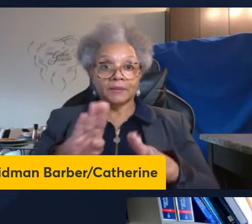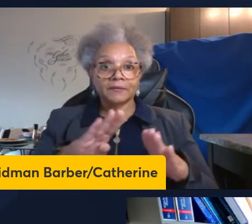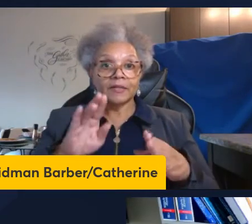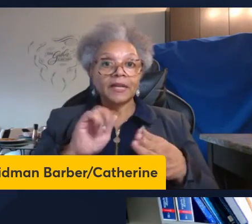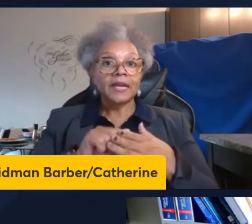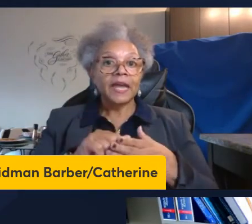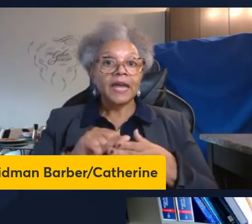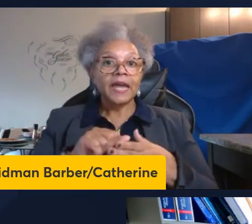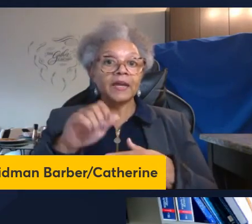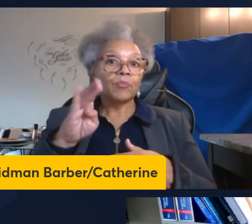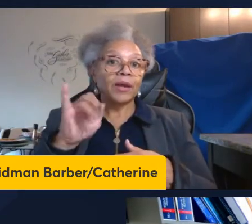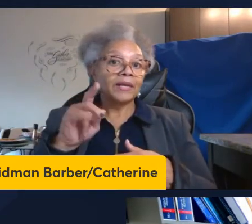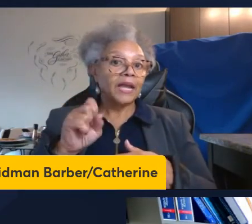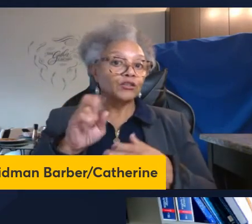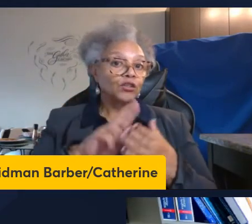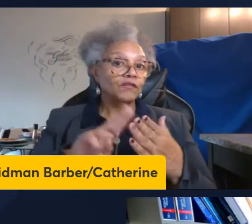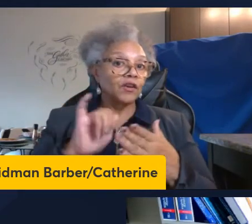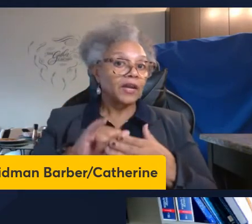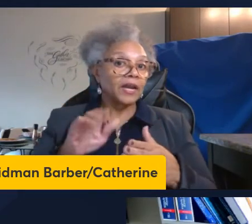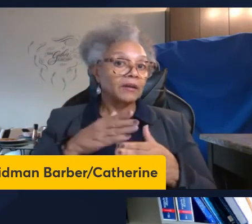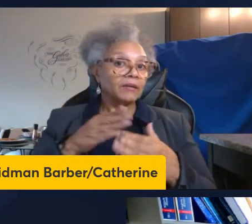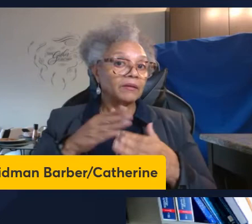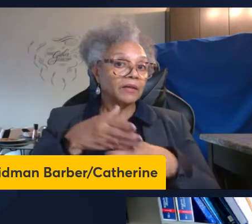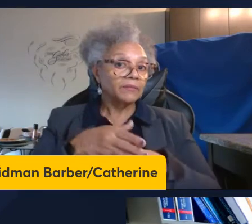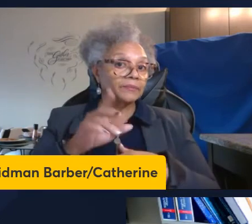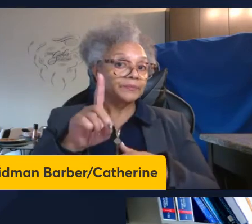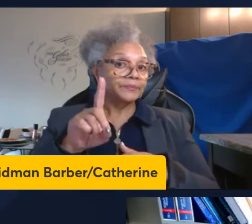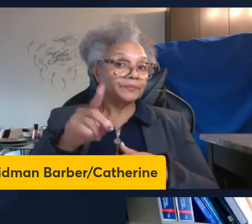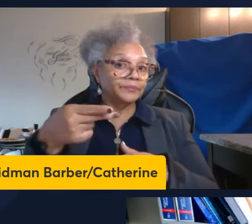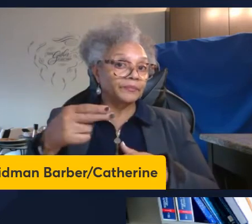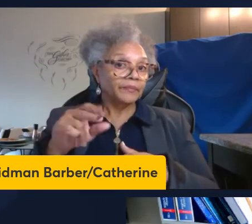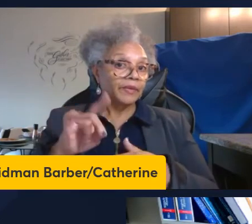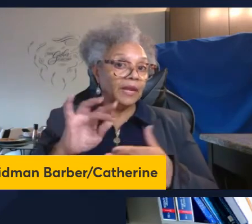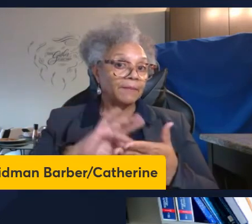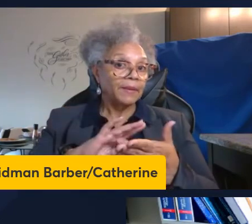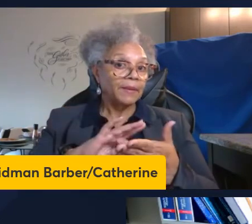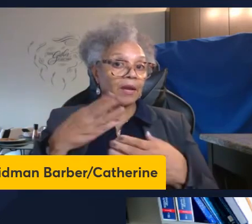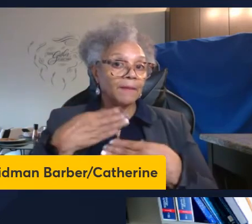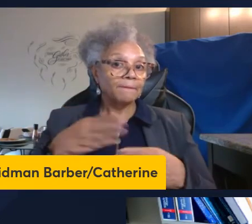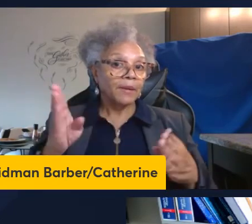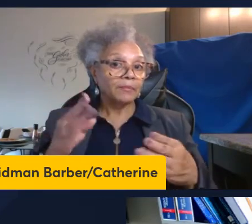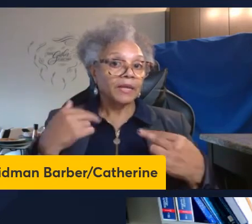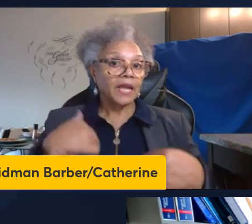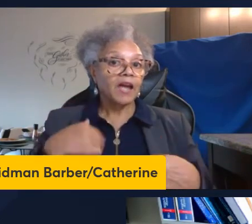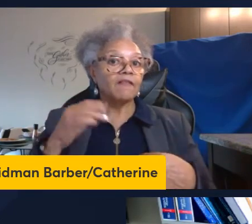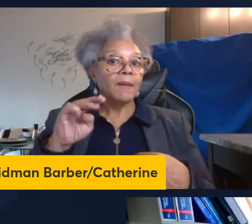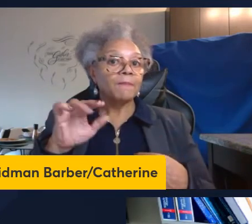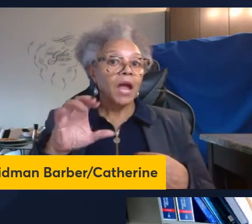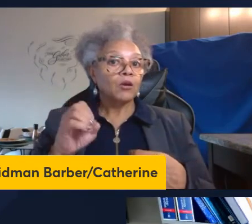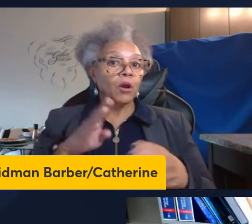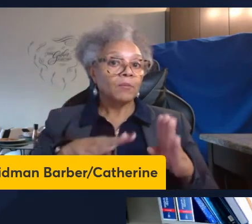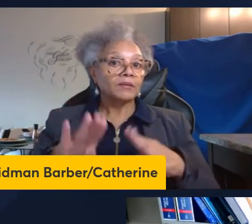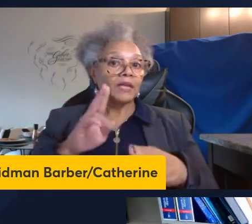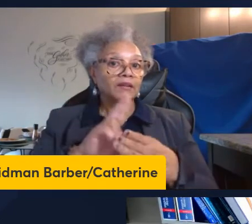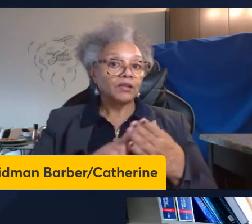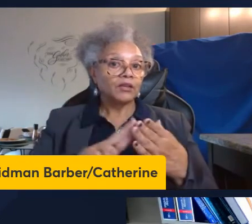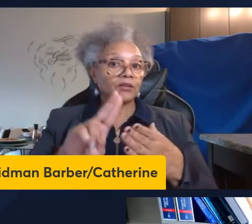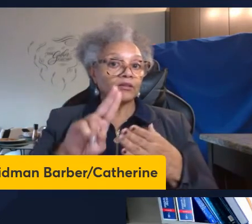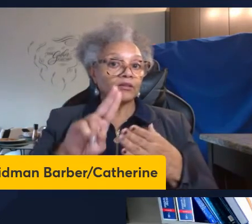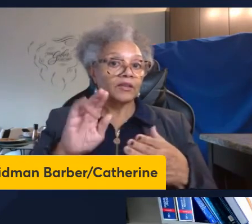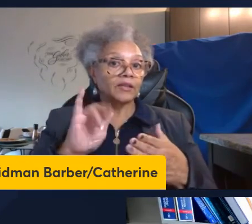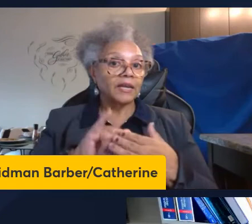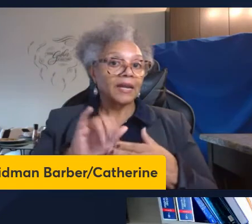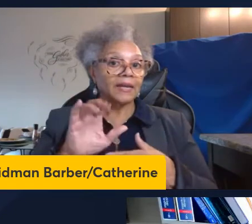University and completed a postdoctoral fellowship in medical and public health microbiology at the University of North Carolina at Chapel